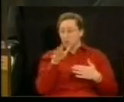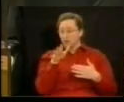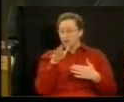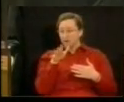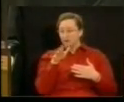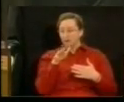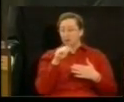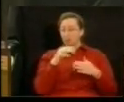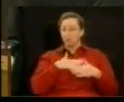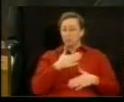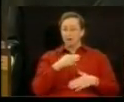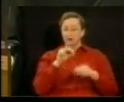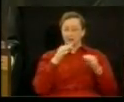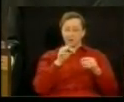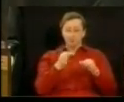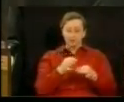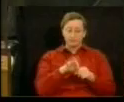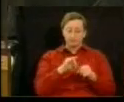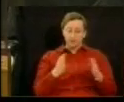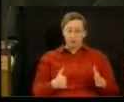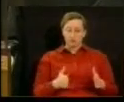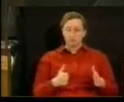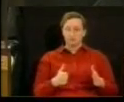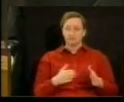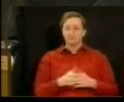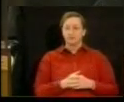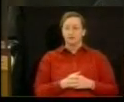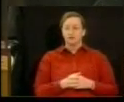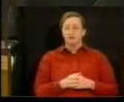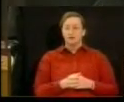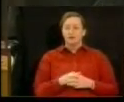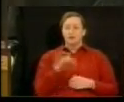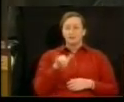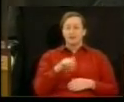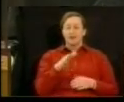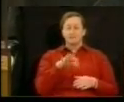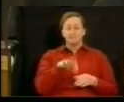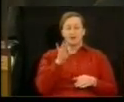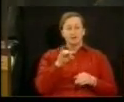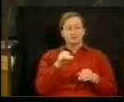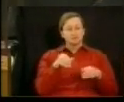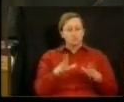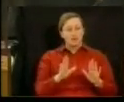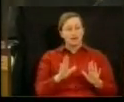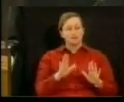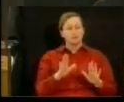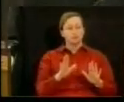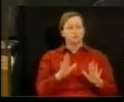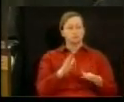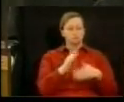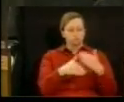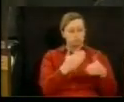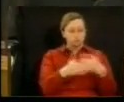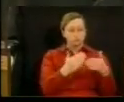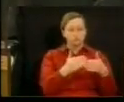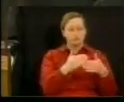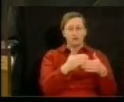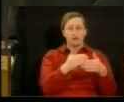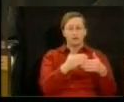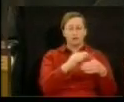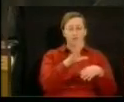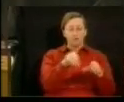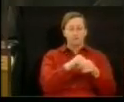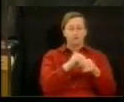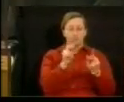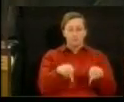most speedily and finds a way to incorporate the will of the voters. I know there's some modest cost involved of running a plebiscite, but it's